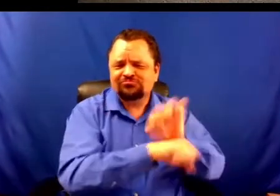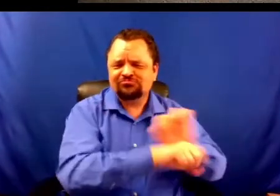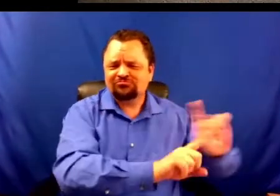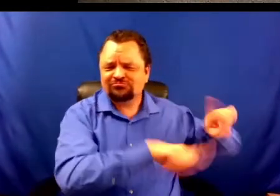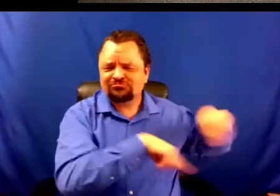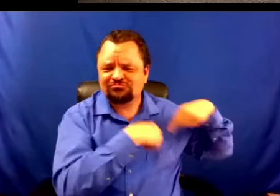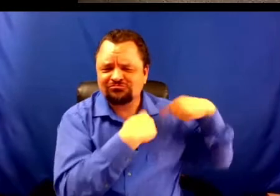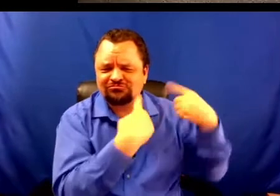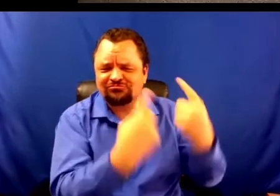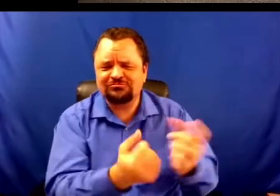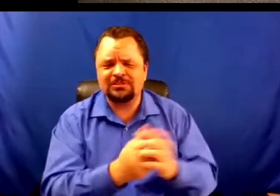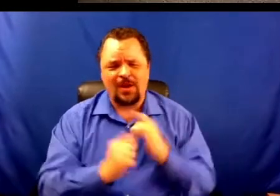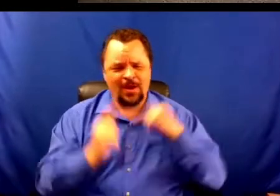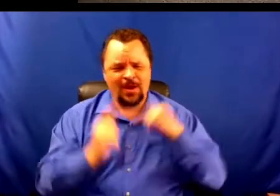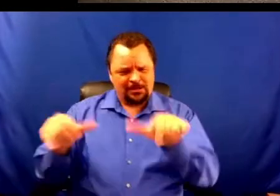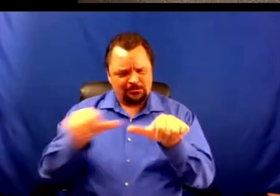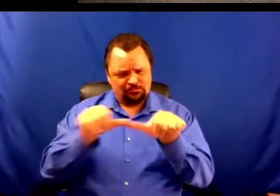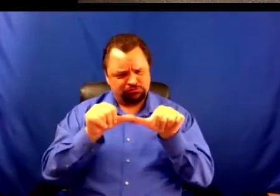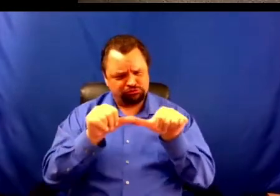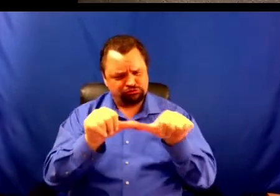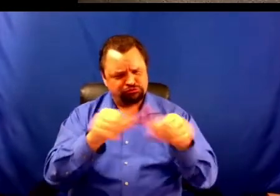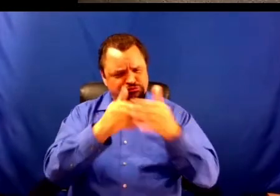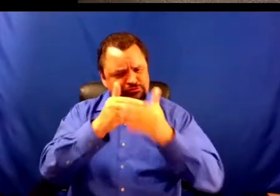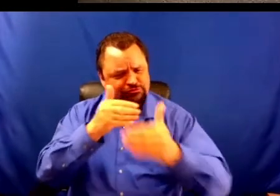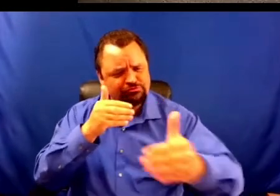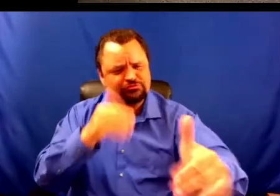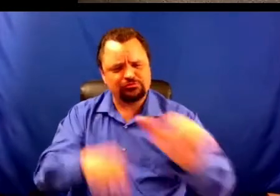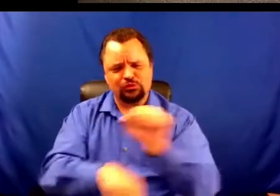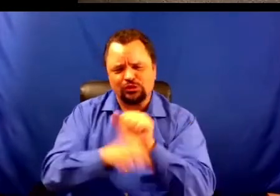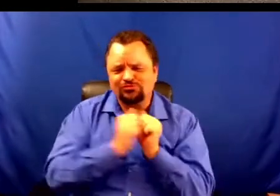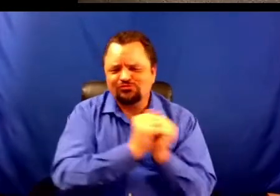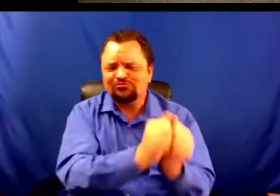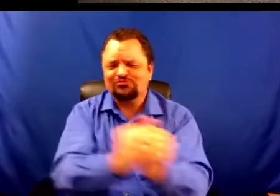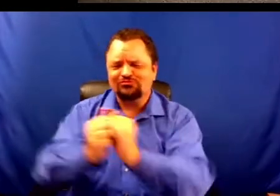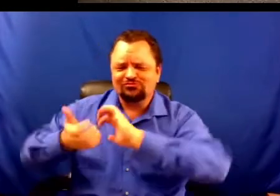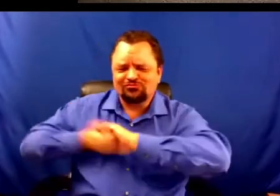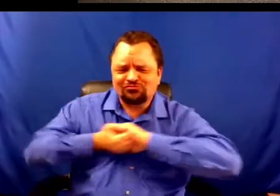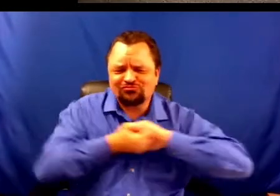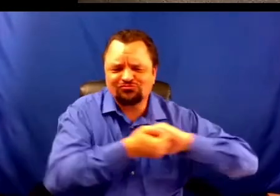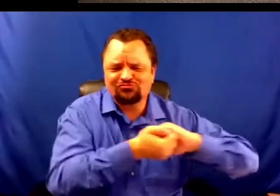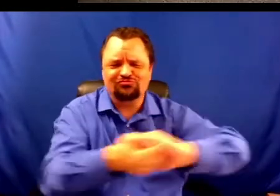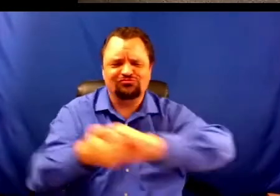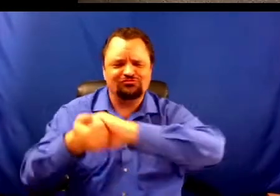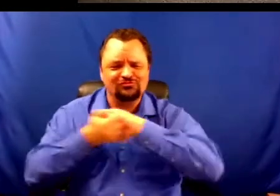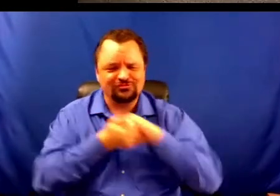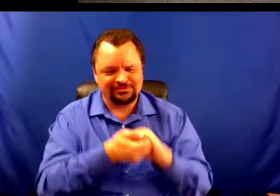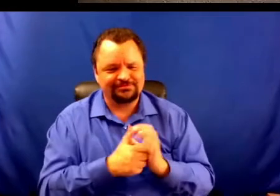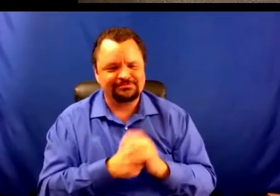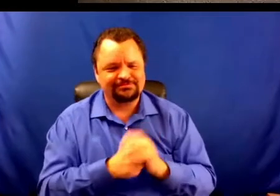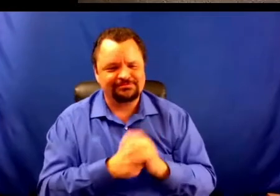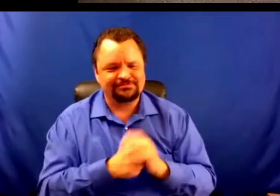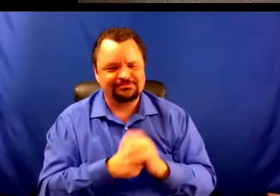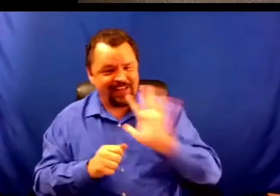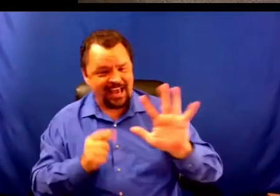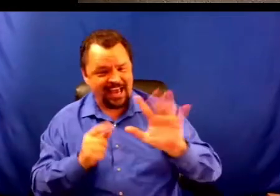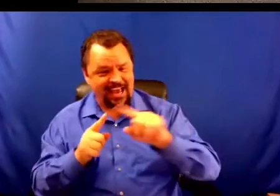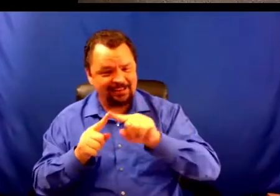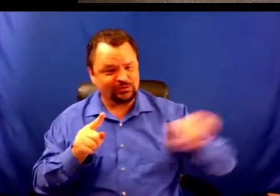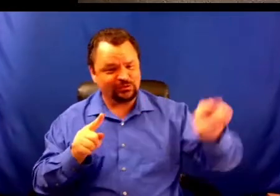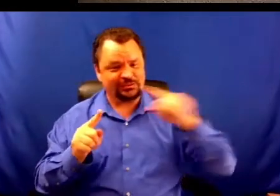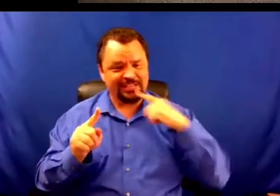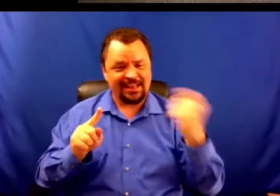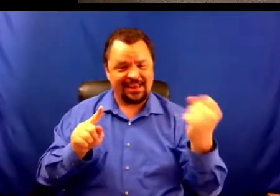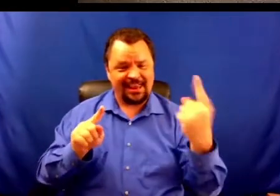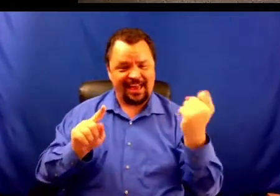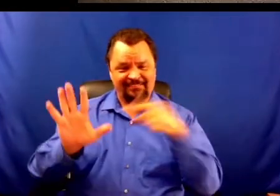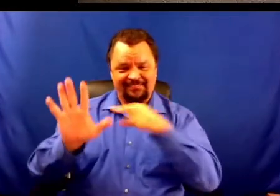hope to continue keeping in touch and working with you, because we have the 5 to 11-year-olds to vaccinate,